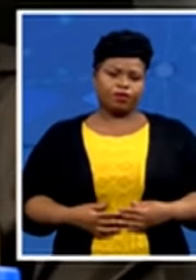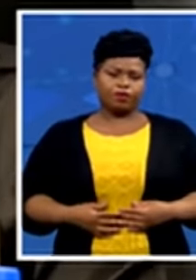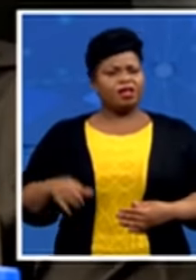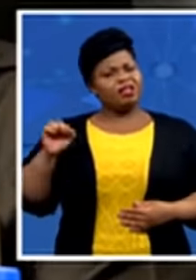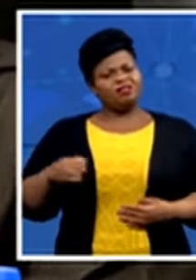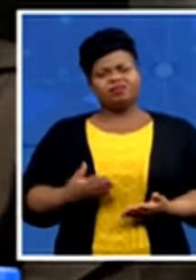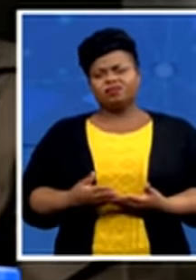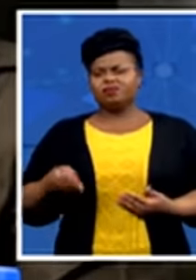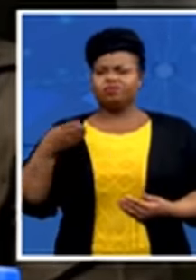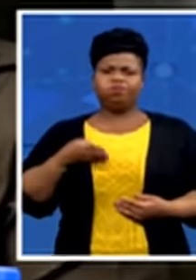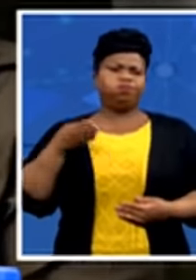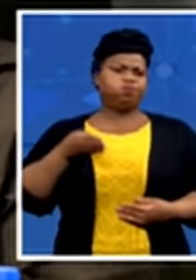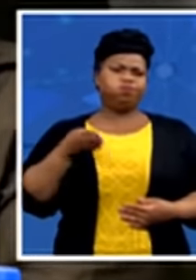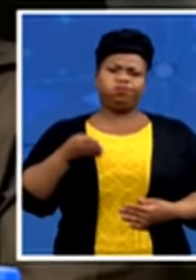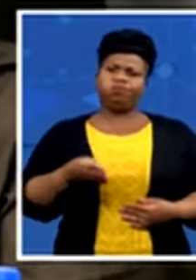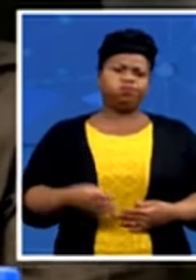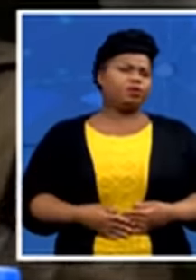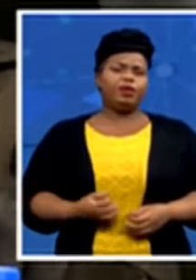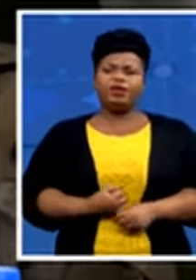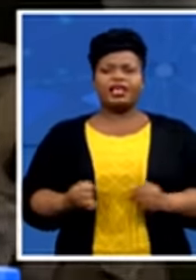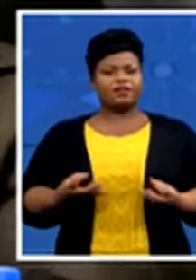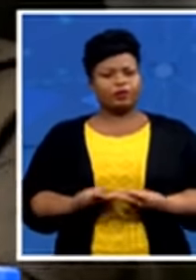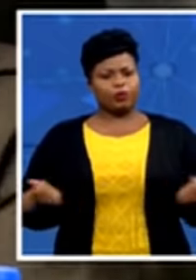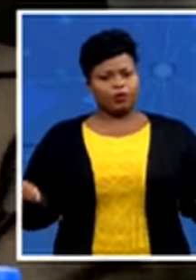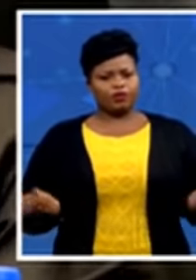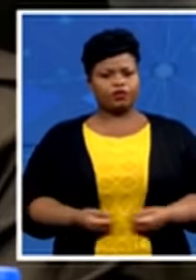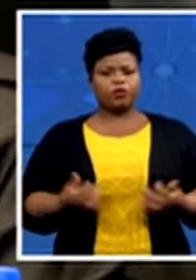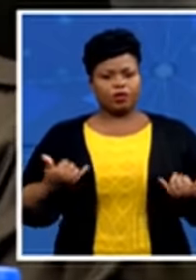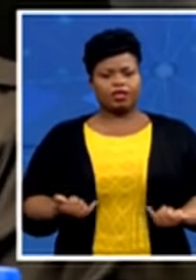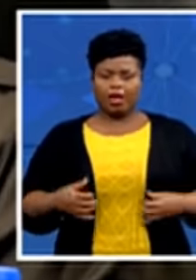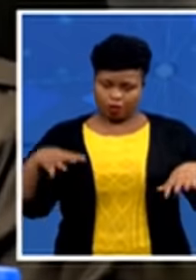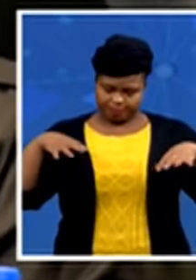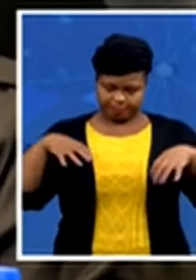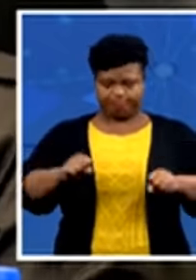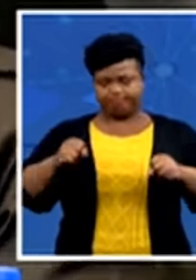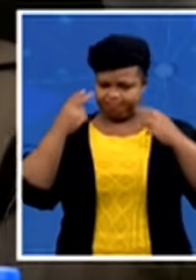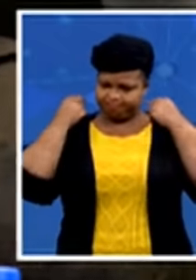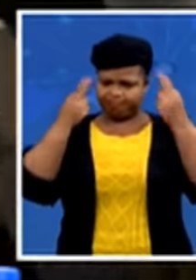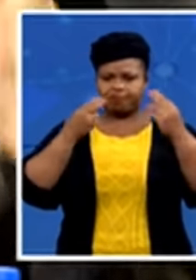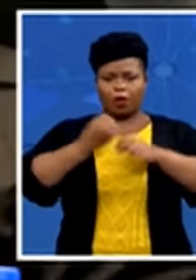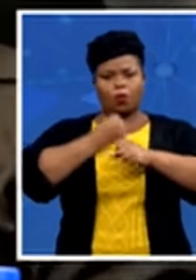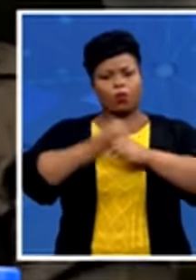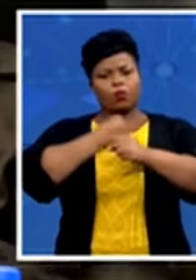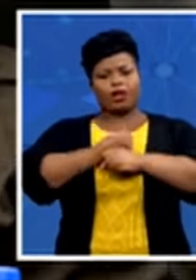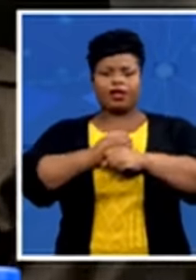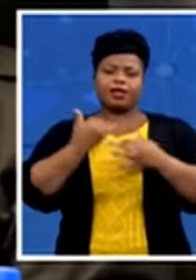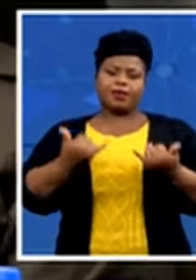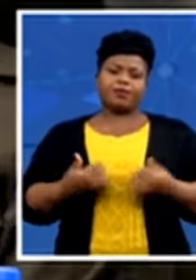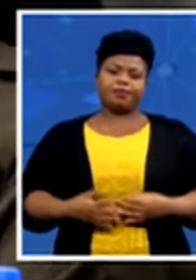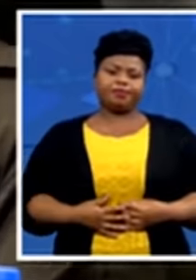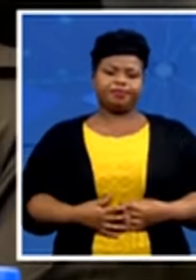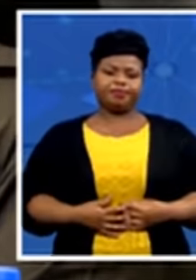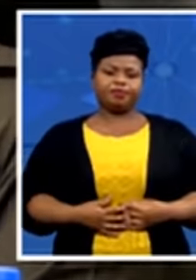attended to. So we're grabbing the bull by the horn to ensure that the driver's license